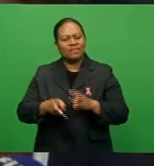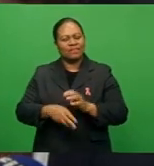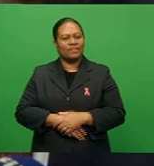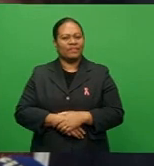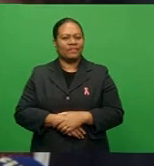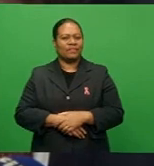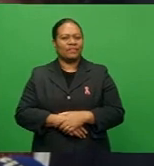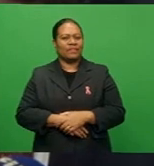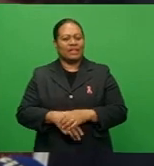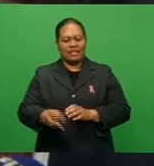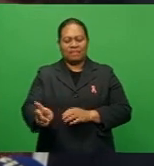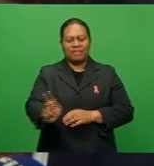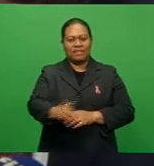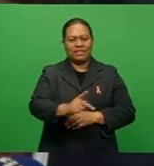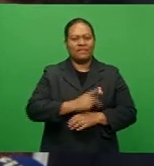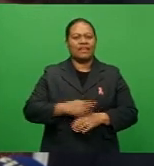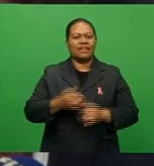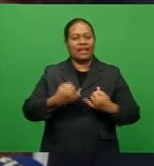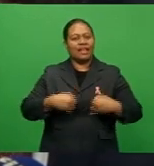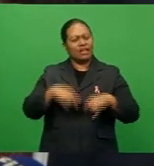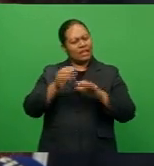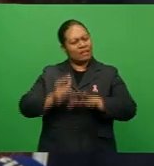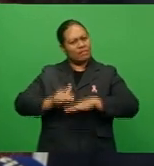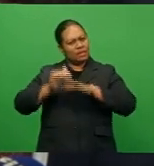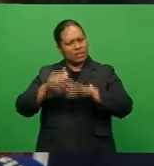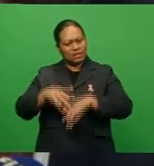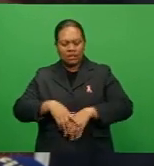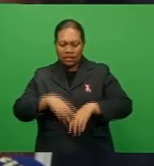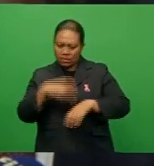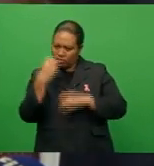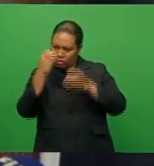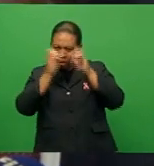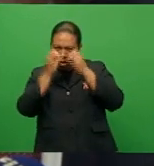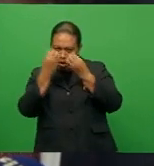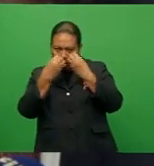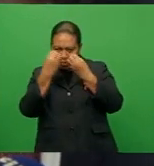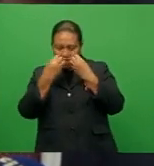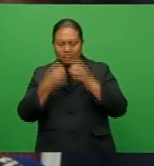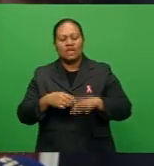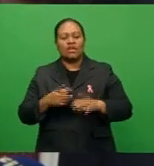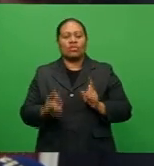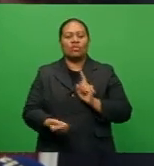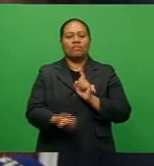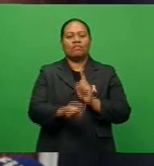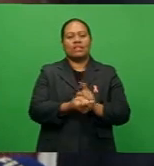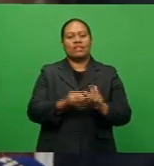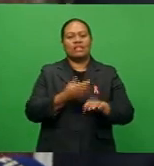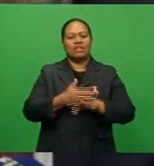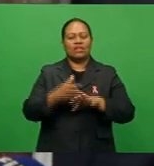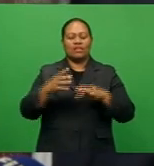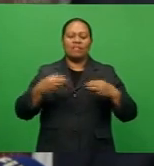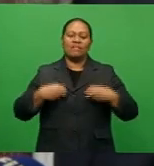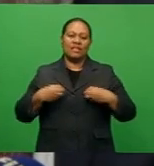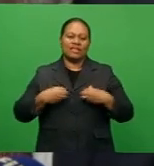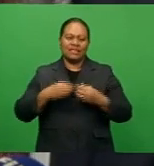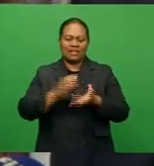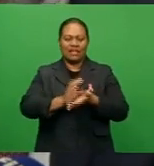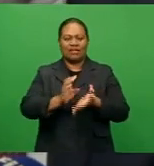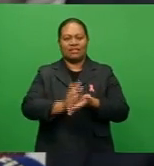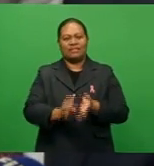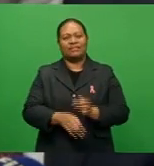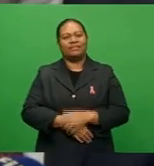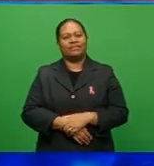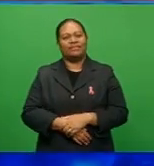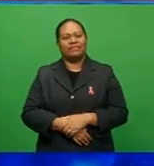the Pacific Island region to participate as observers in meetings of the US-Fiji Business Council on Trade and Investment.